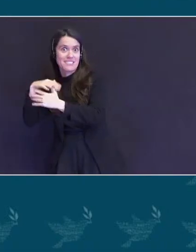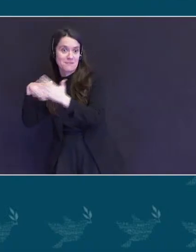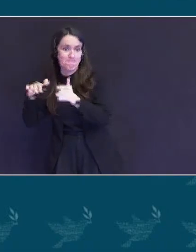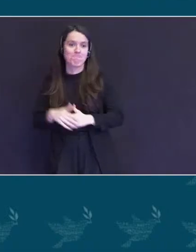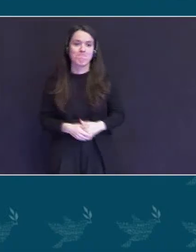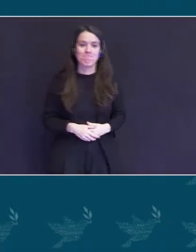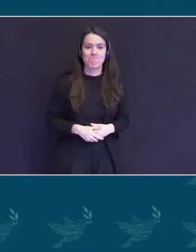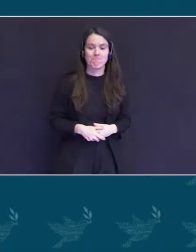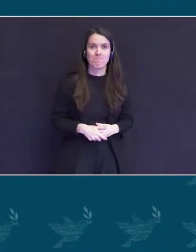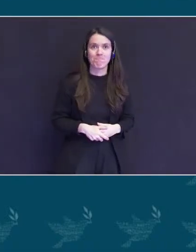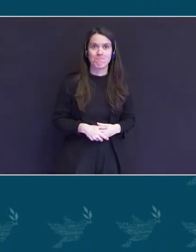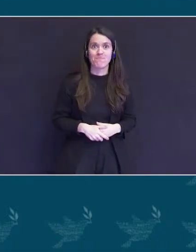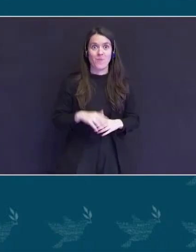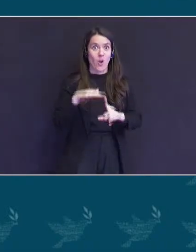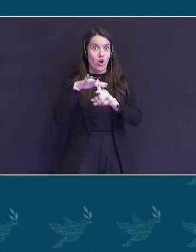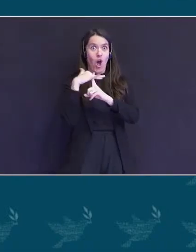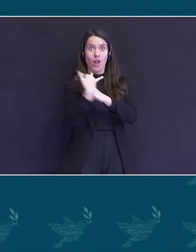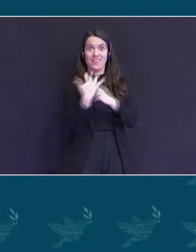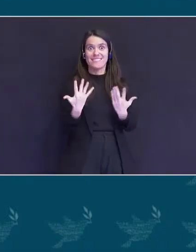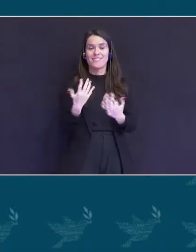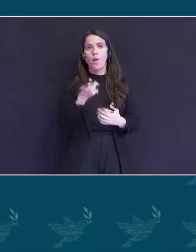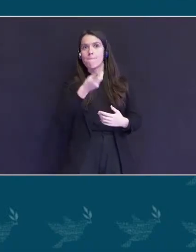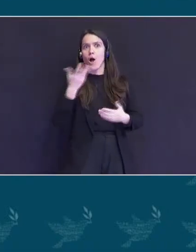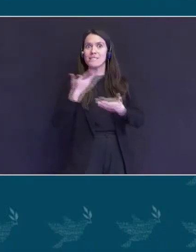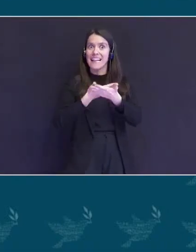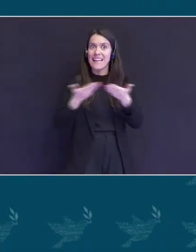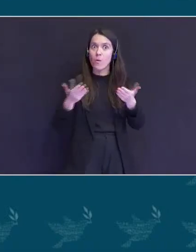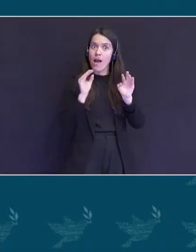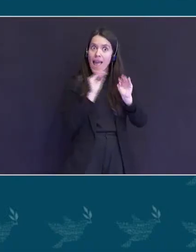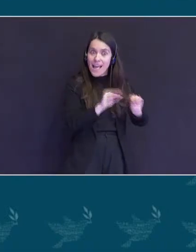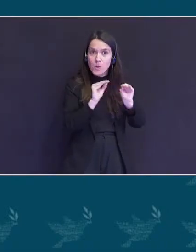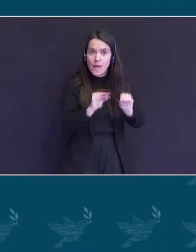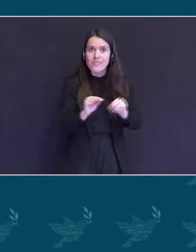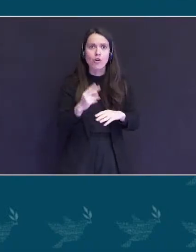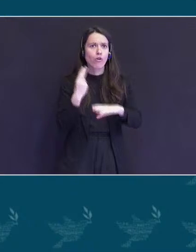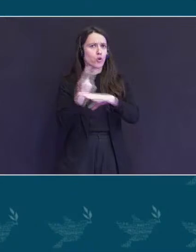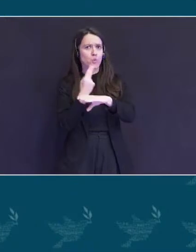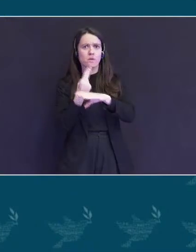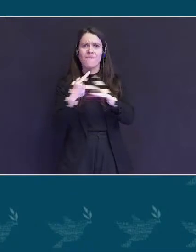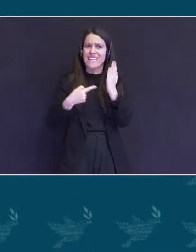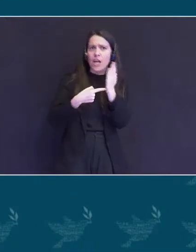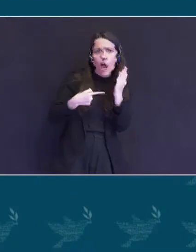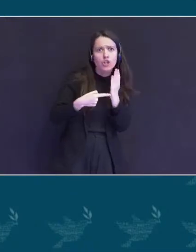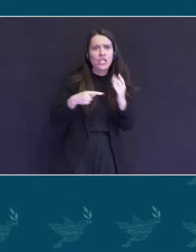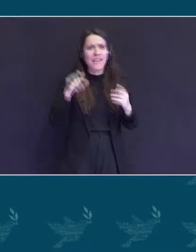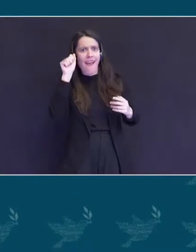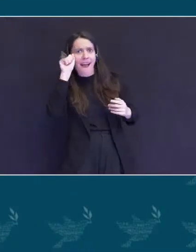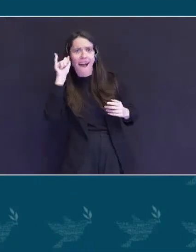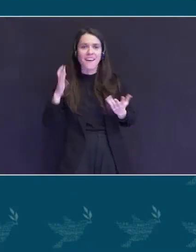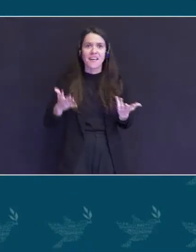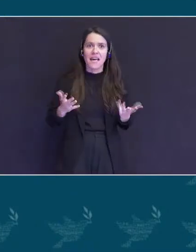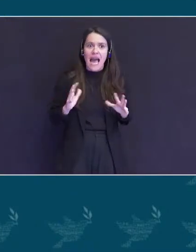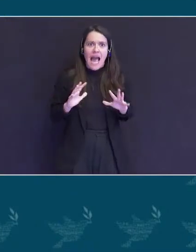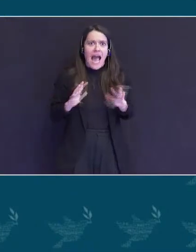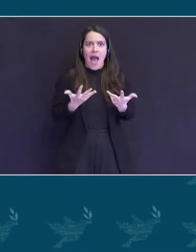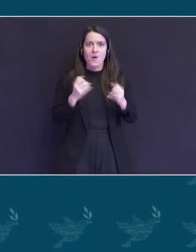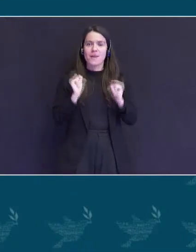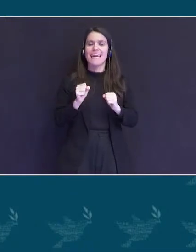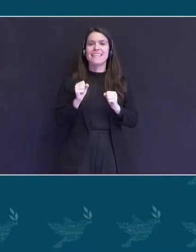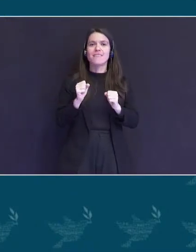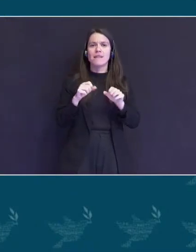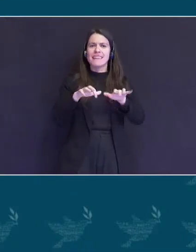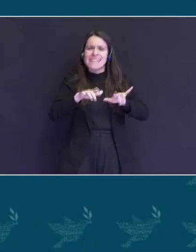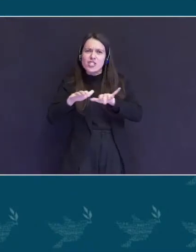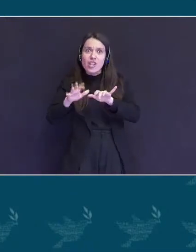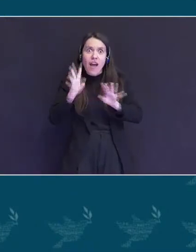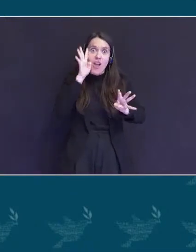the context of multilingual education and the use of technology and AI, how can digital